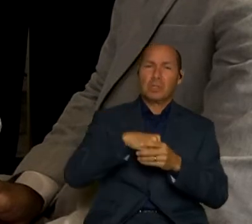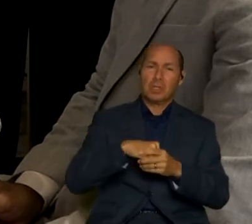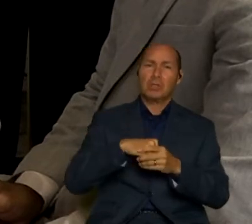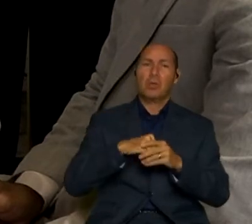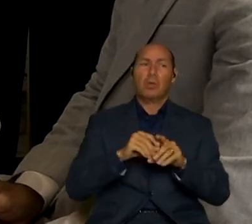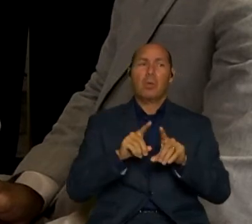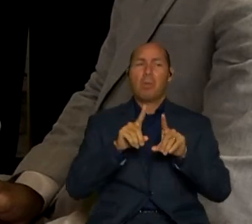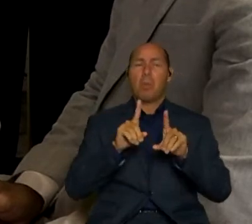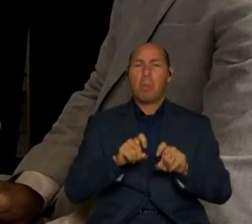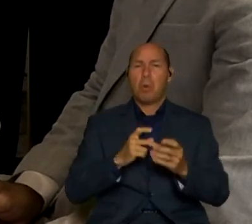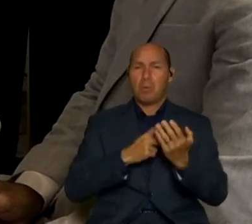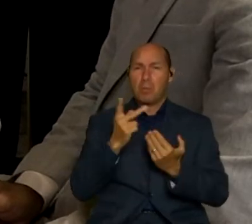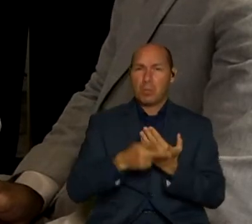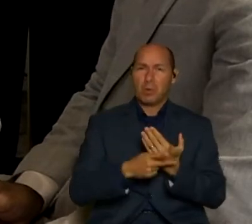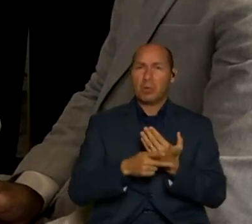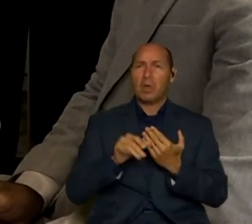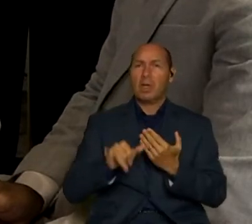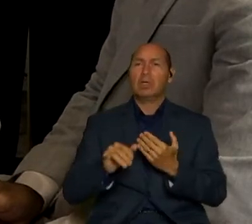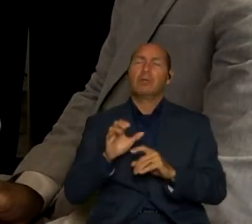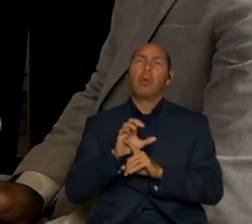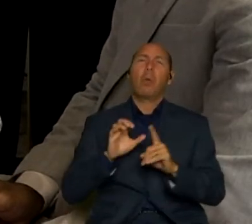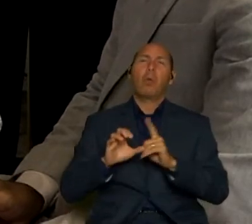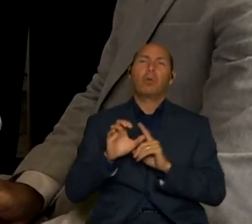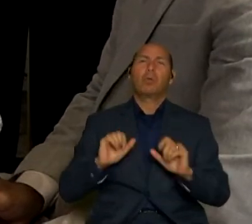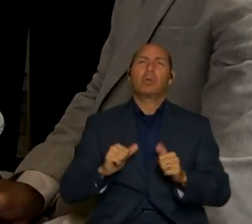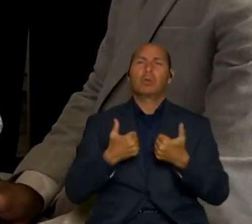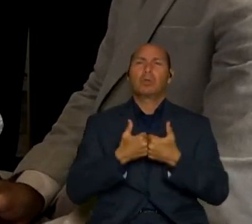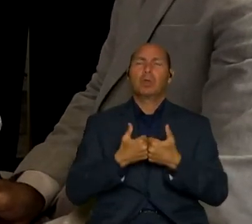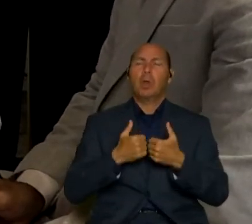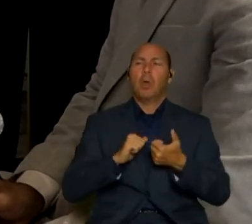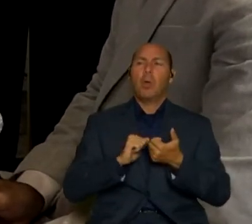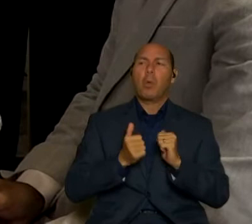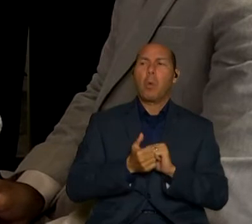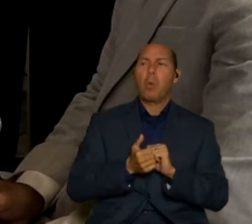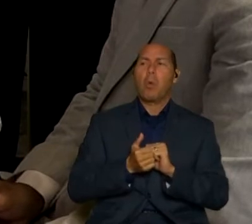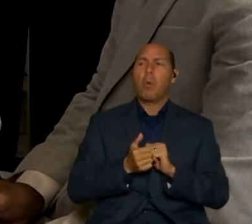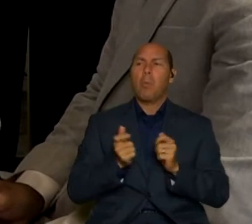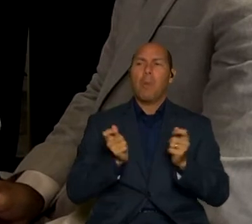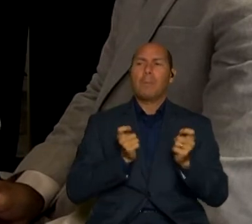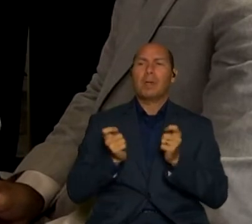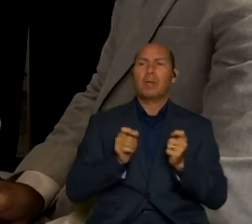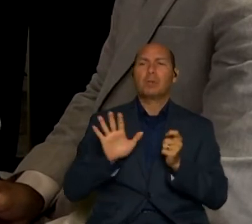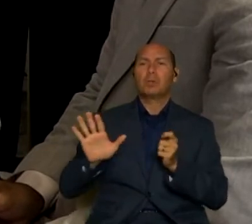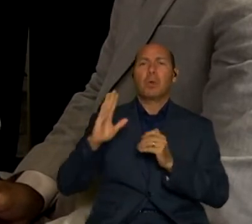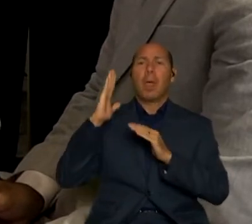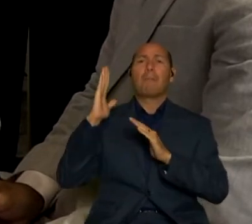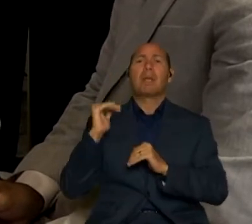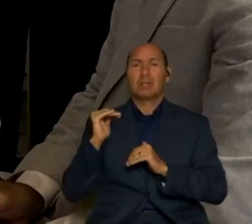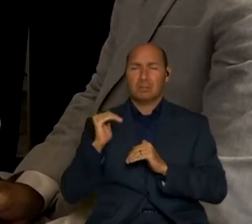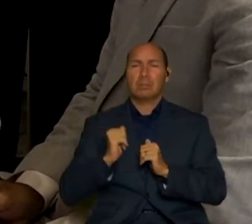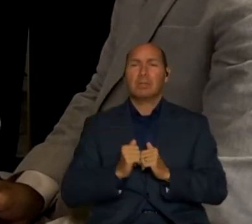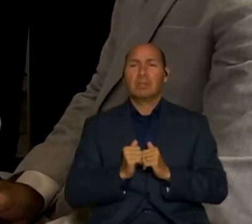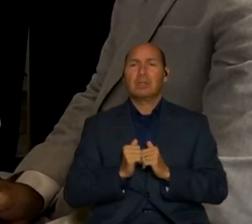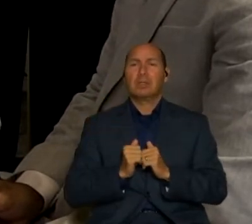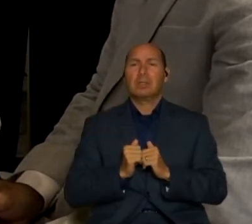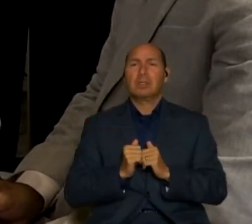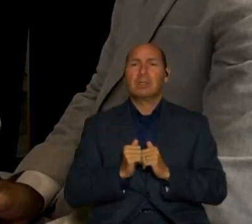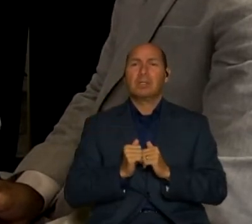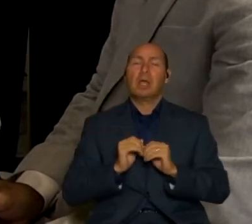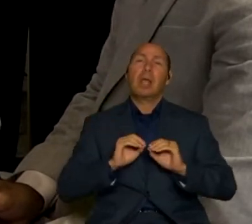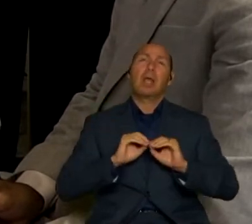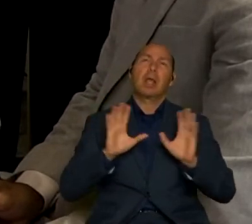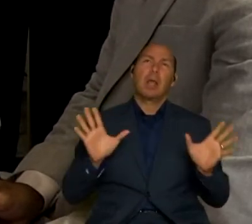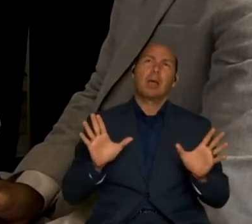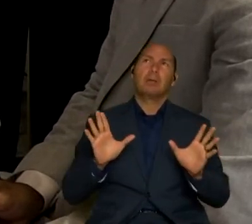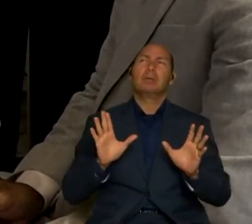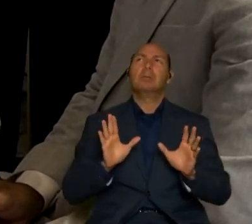cultural challenge, how to manage expectations from our employees within the Hacienda. And obviously,